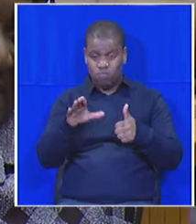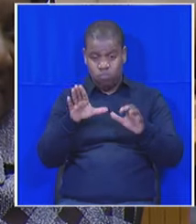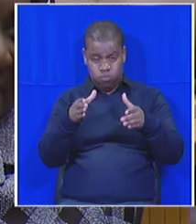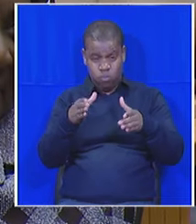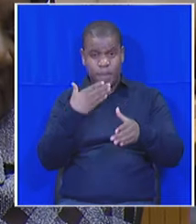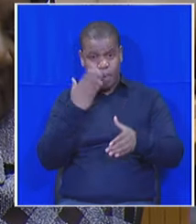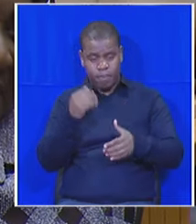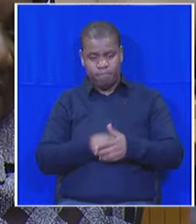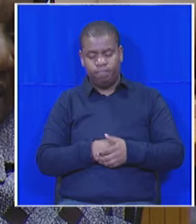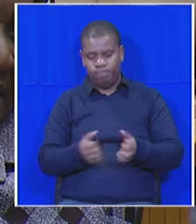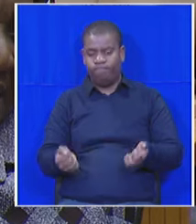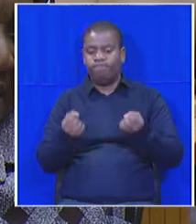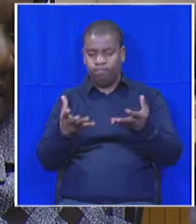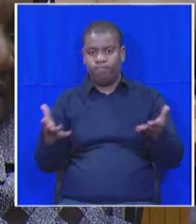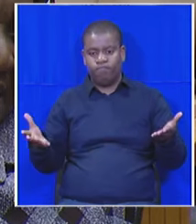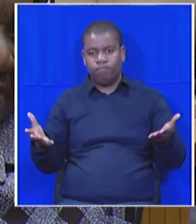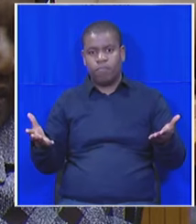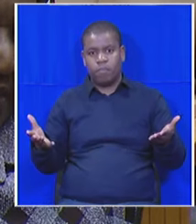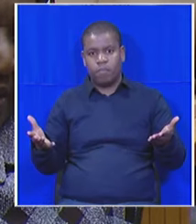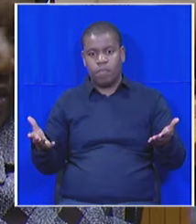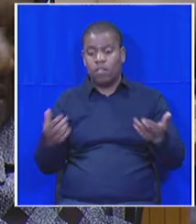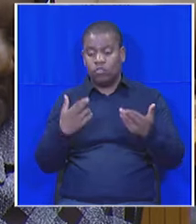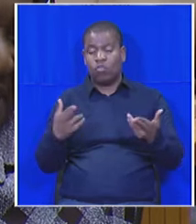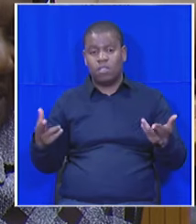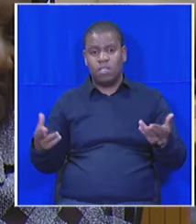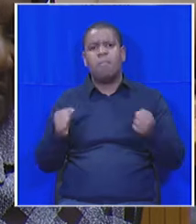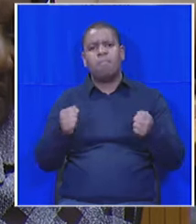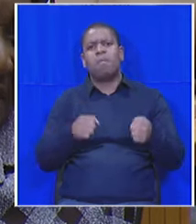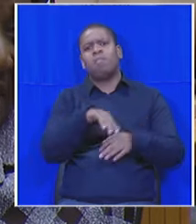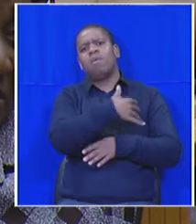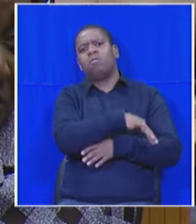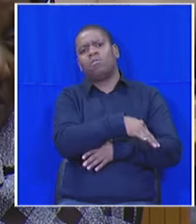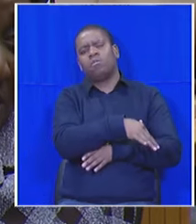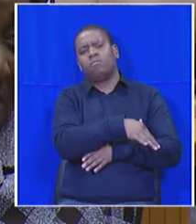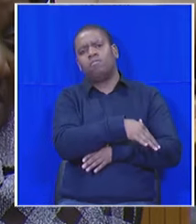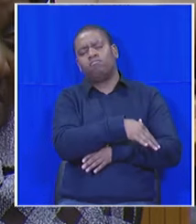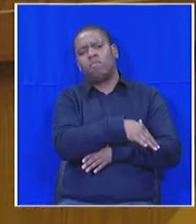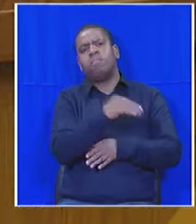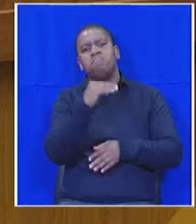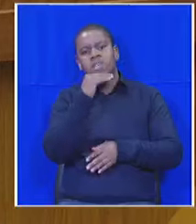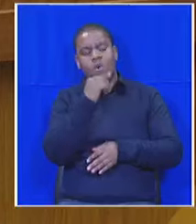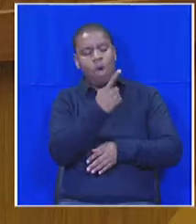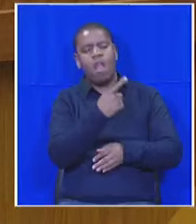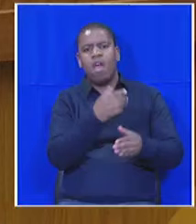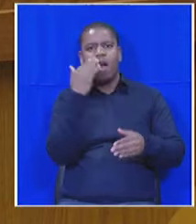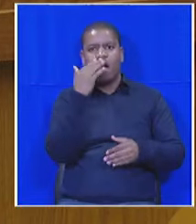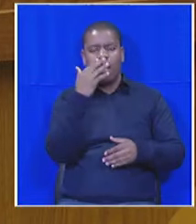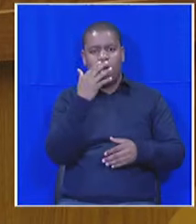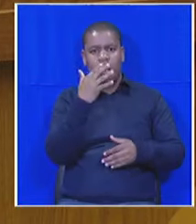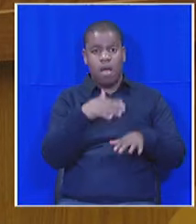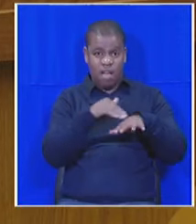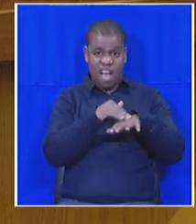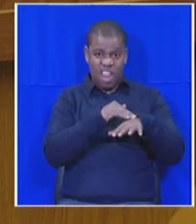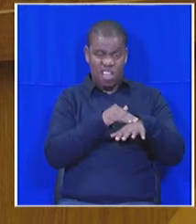of equipment and inputs remain outside of this color. That is a critical